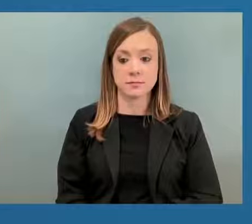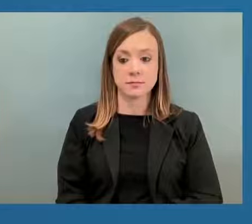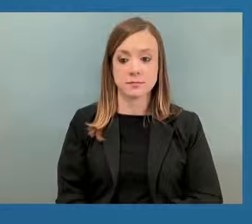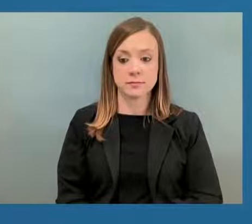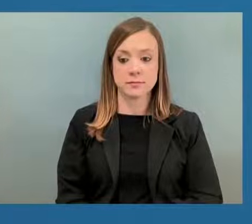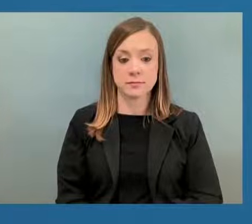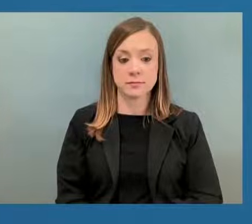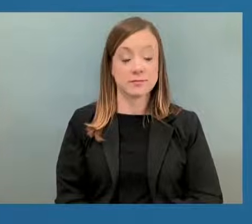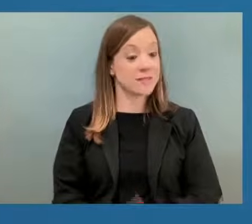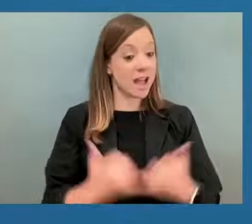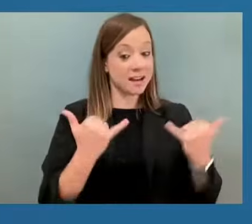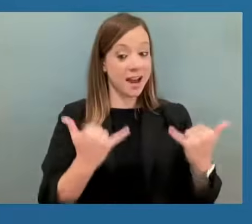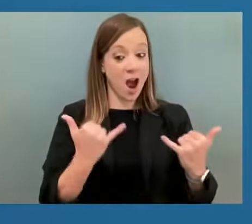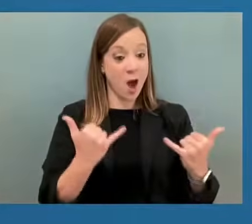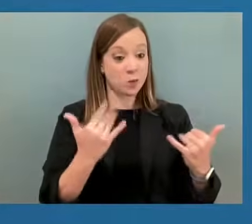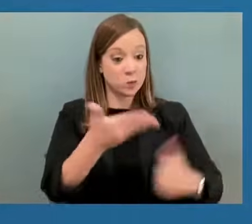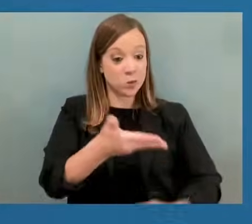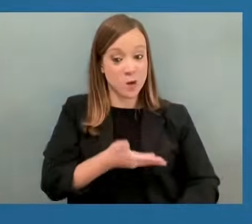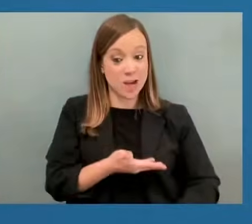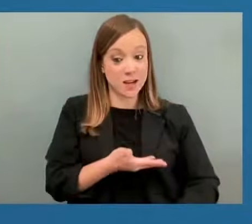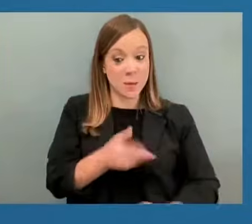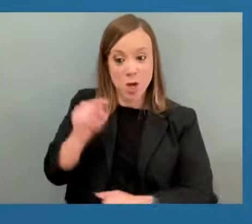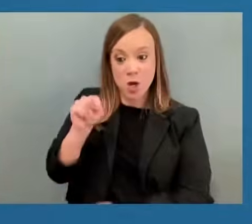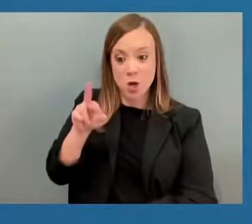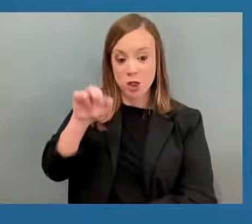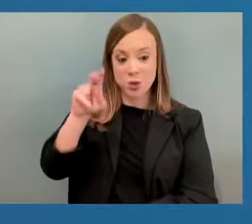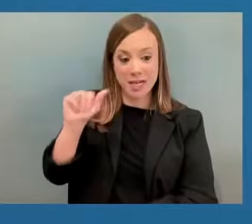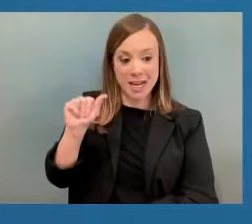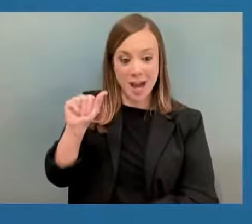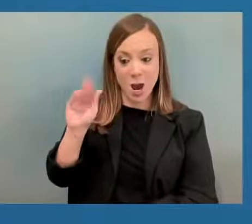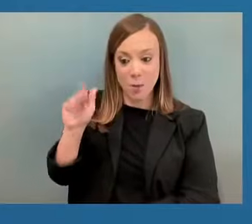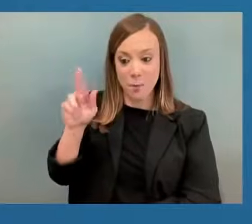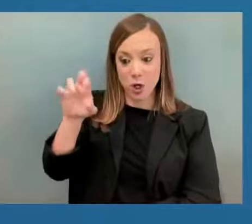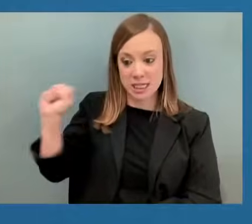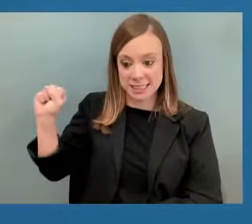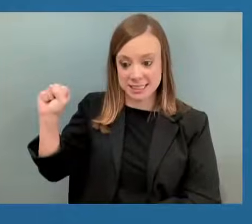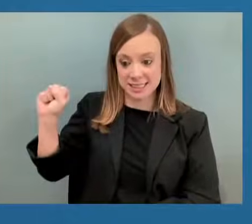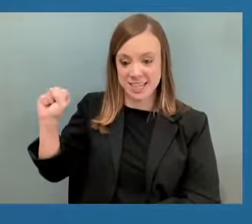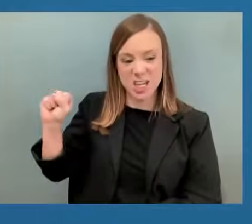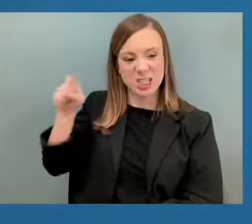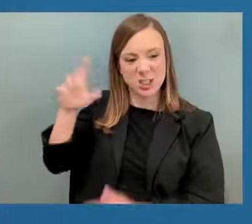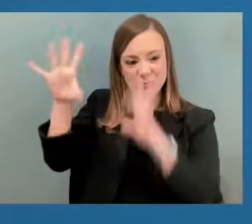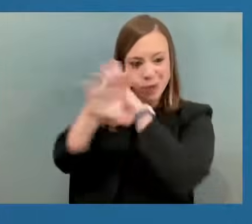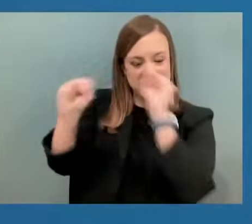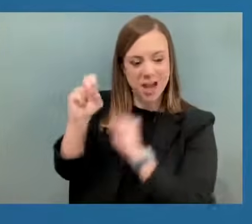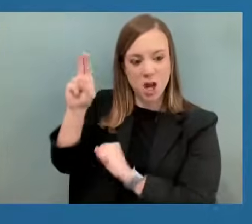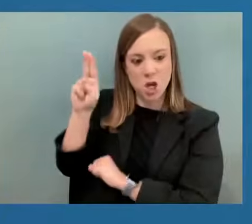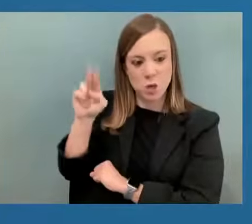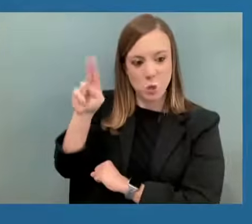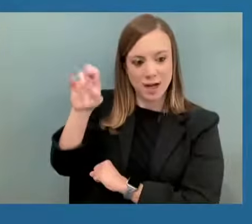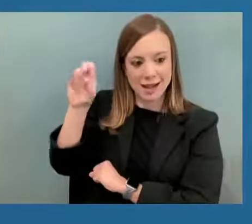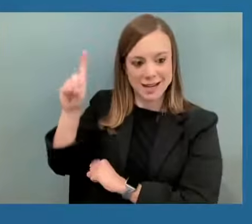And now please welcome to the stage Trina Burris, President of the United Way of Buffalo and Erie County.